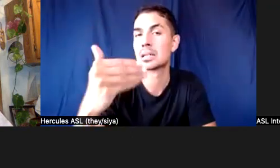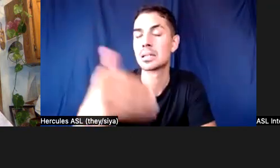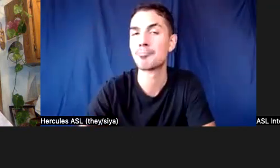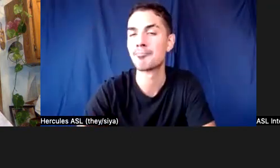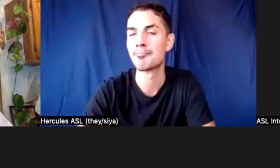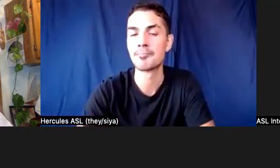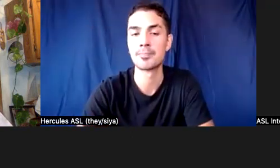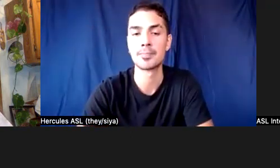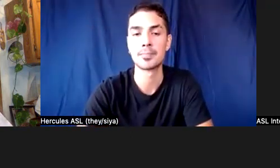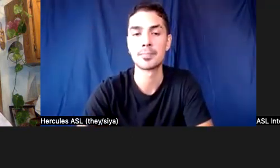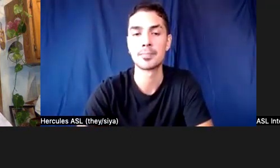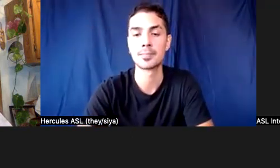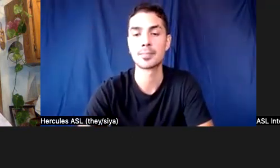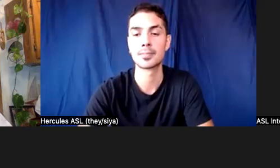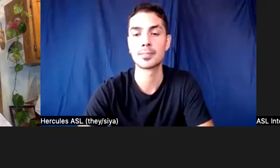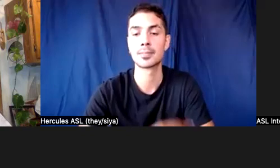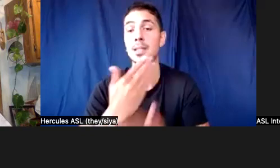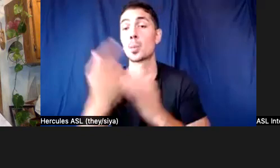I can jump into that.